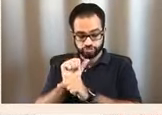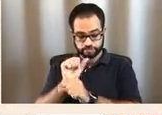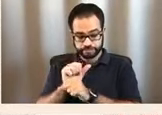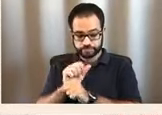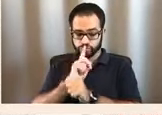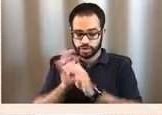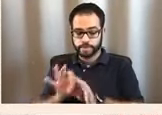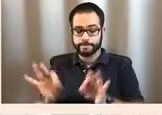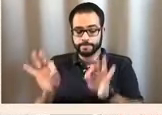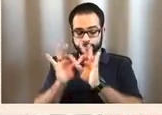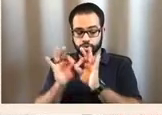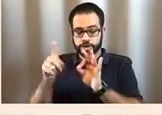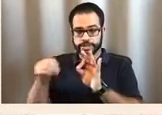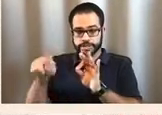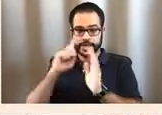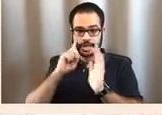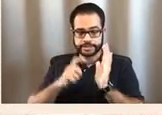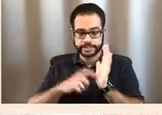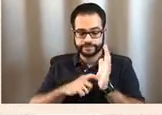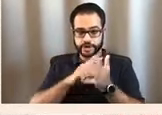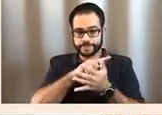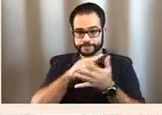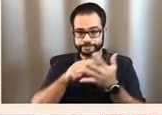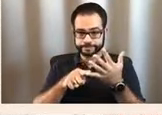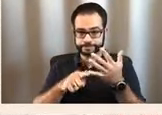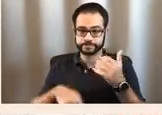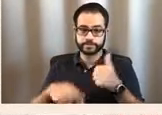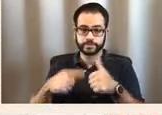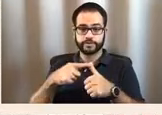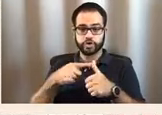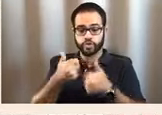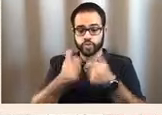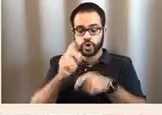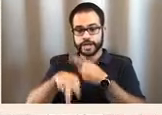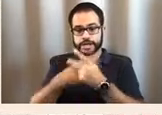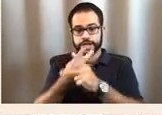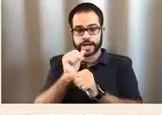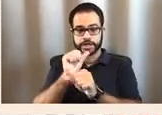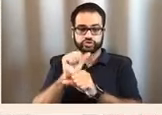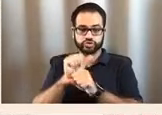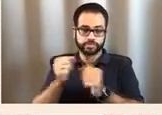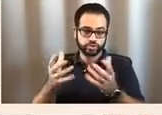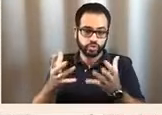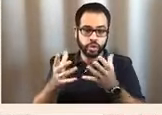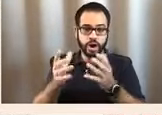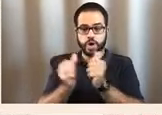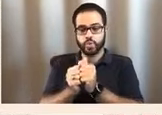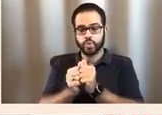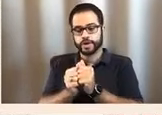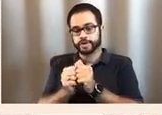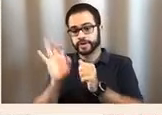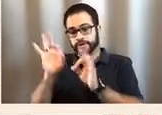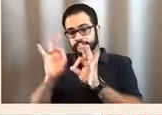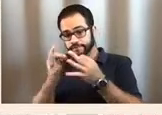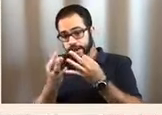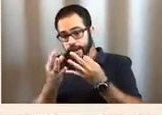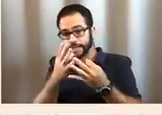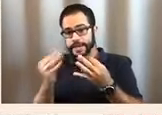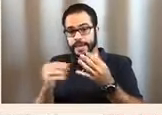the following. First, the kind of work that they would like to do with the help of their family and their paid